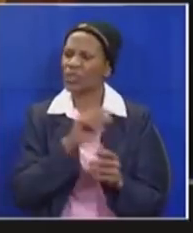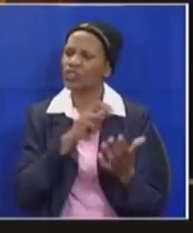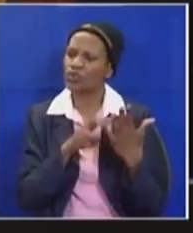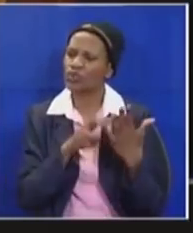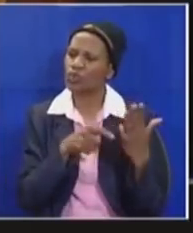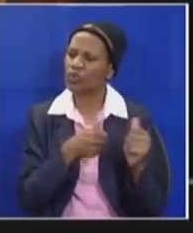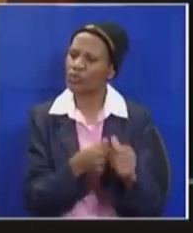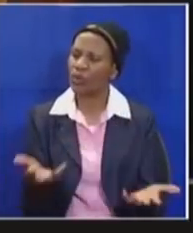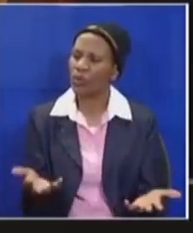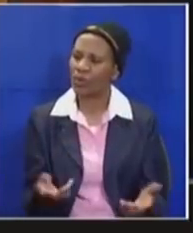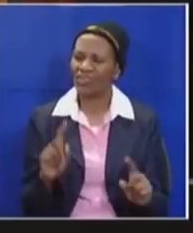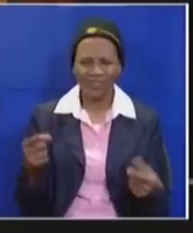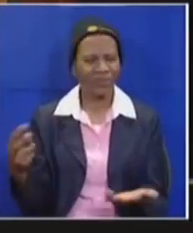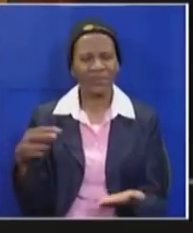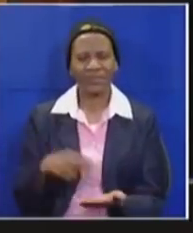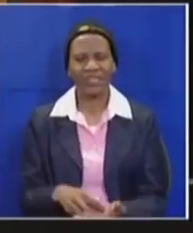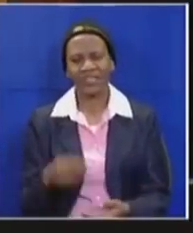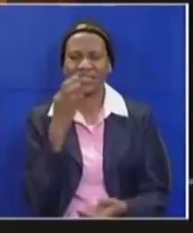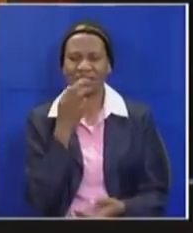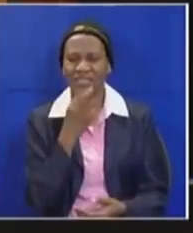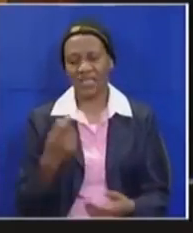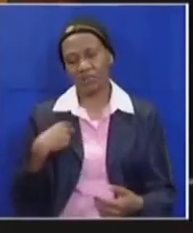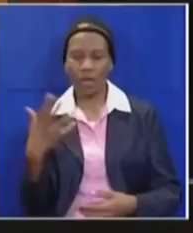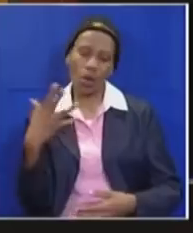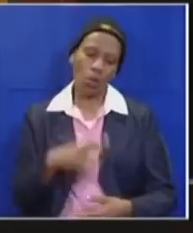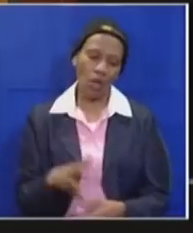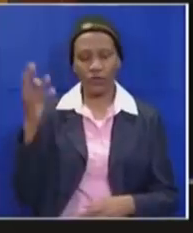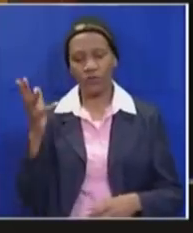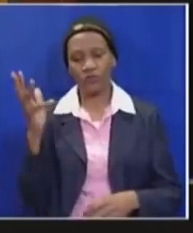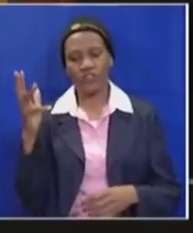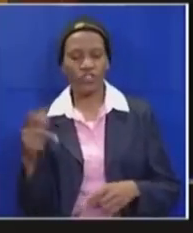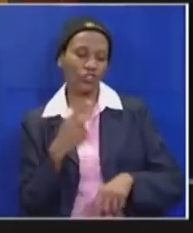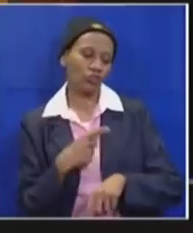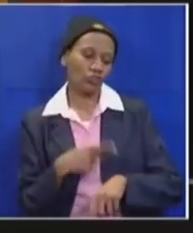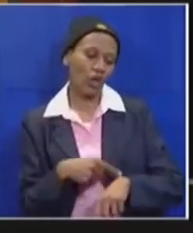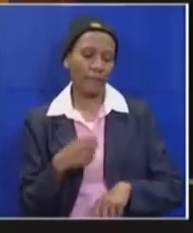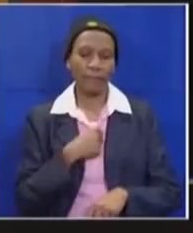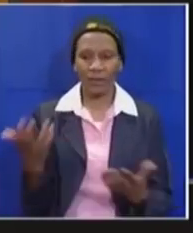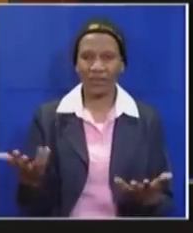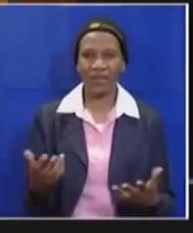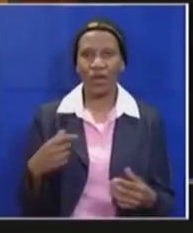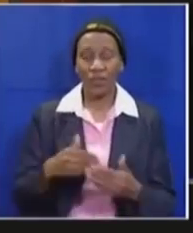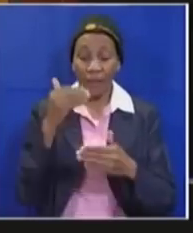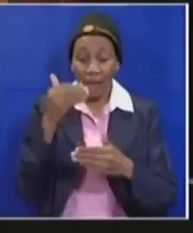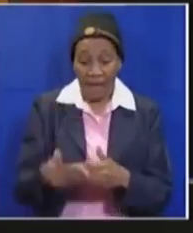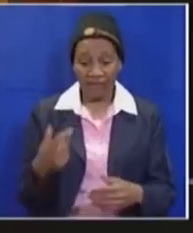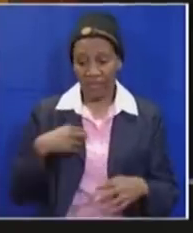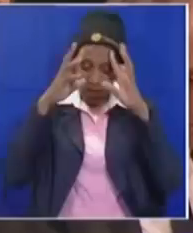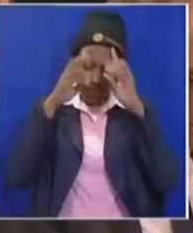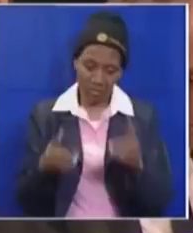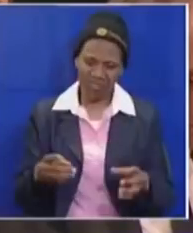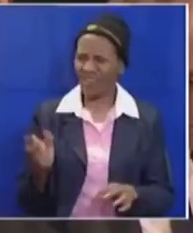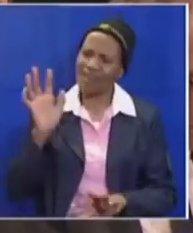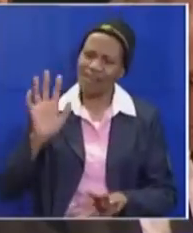address. Don't tell us to wait for you to finish your 50-minute statement before we make our views about what you